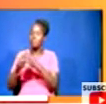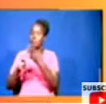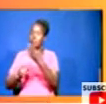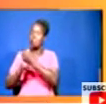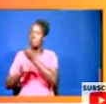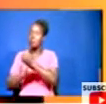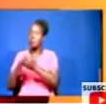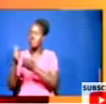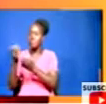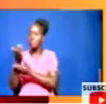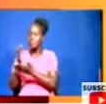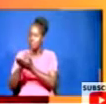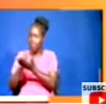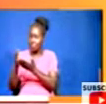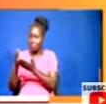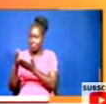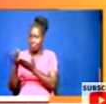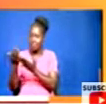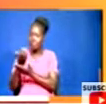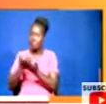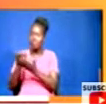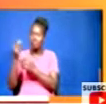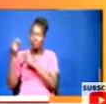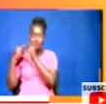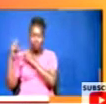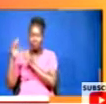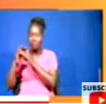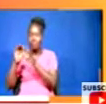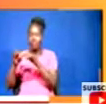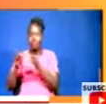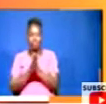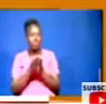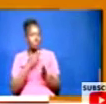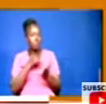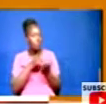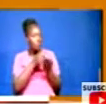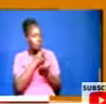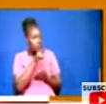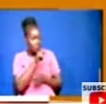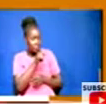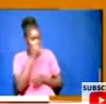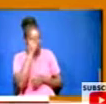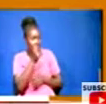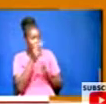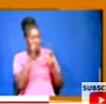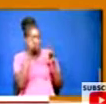other sectors of the economy that depend on agricultural production. And for example, agro-processing. I want to interject at that point because, mm-hmm, I mean, look, the issues